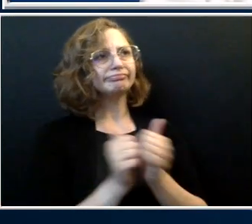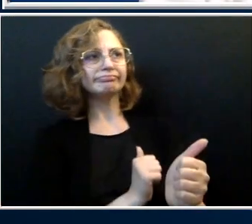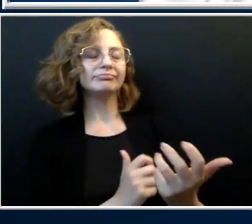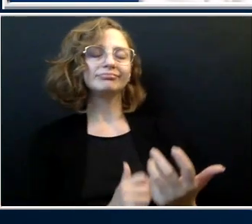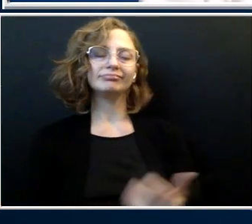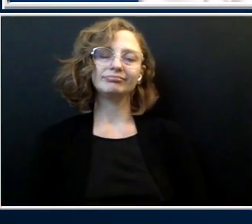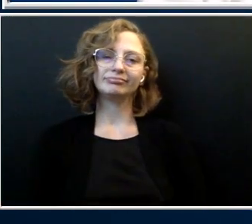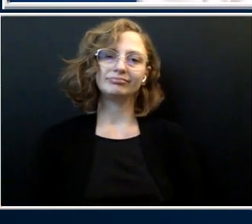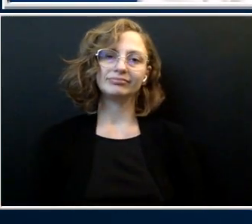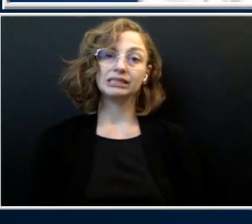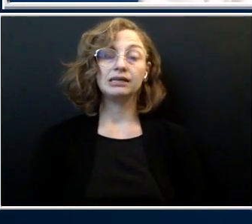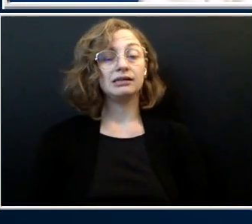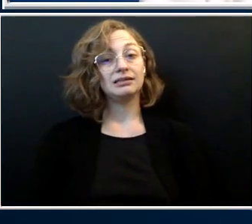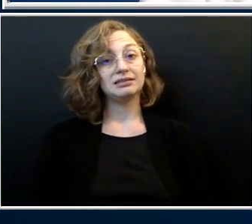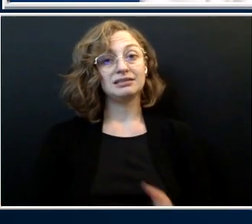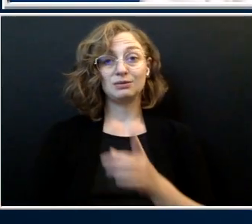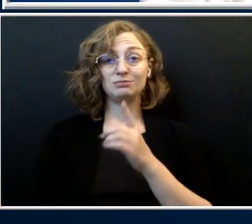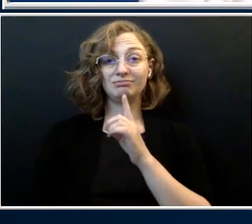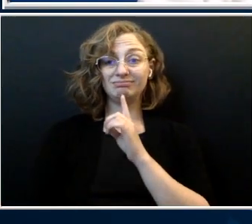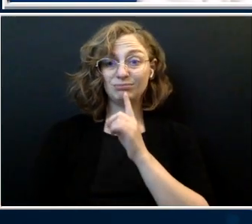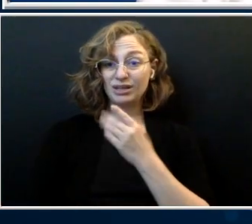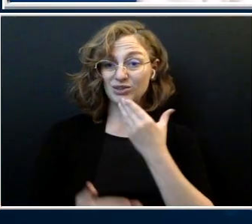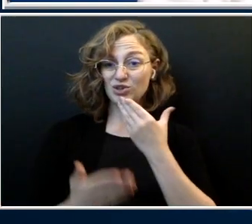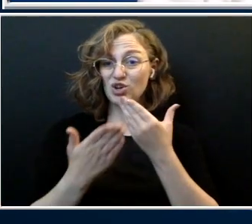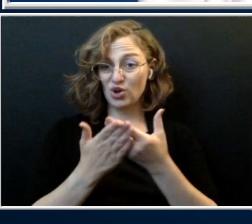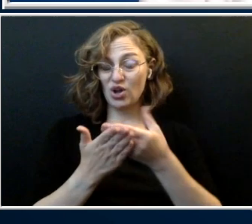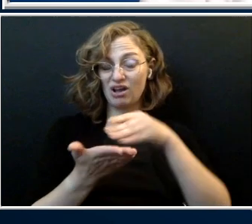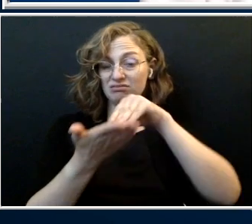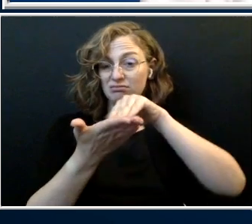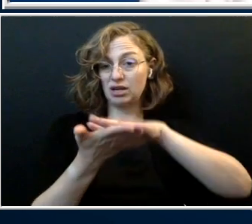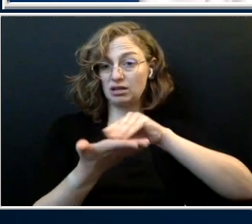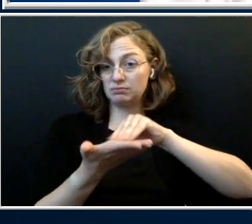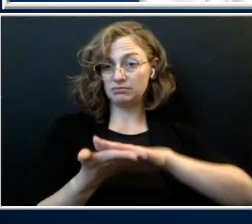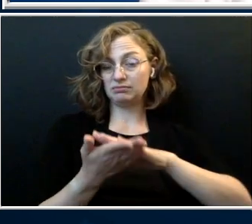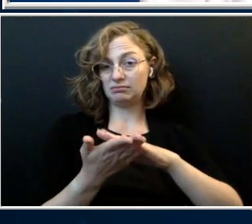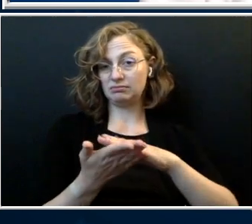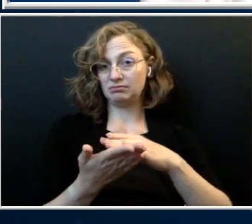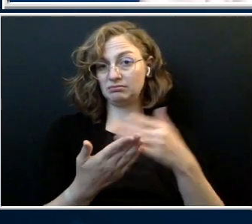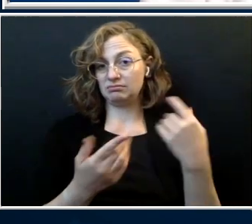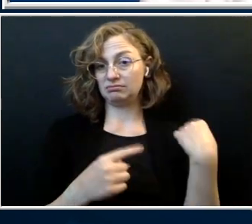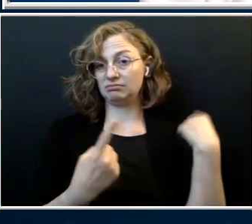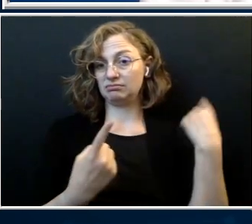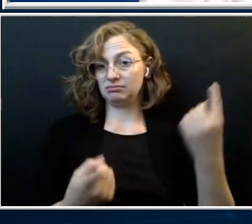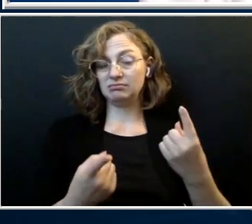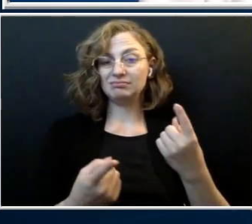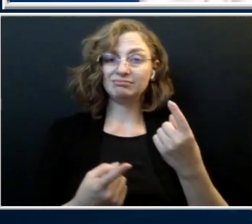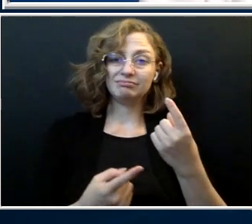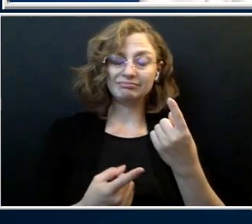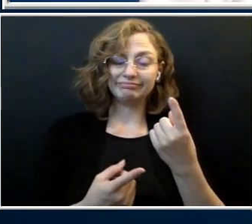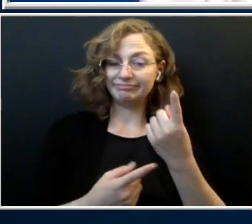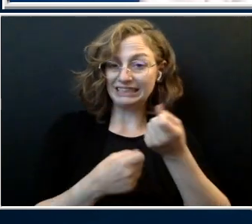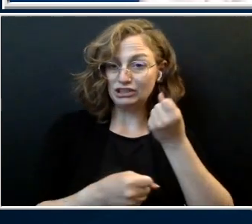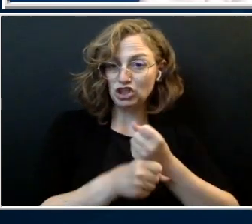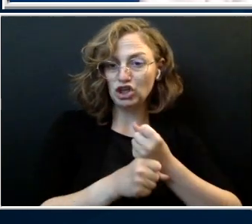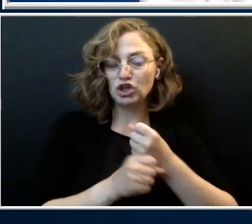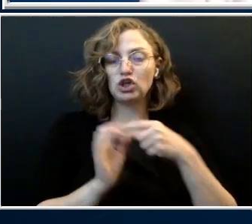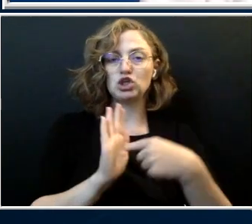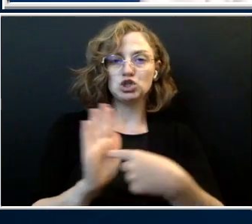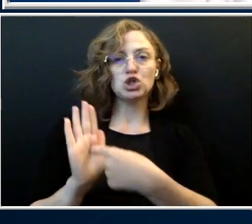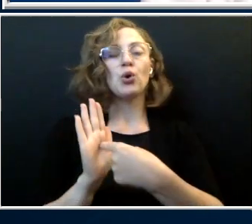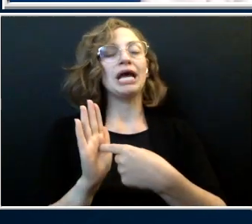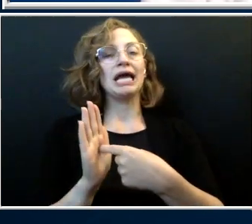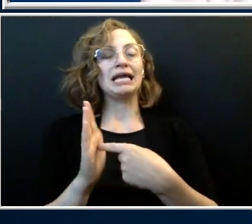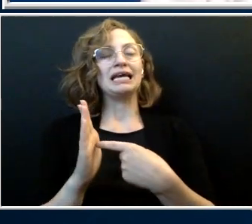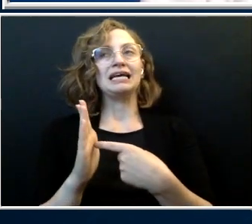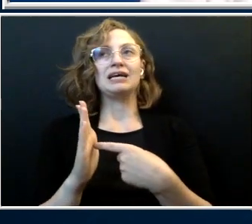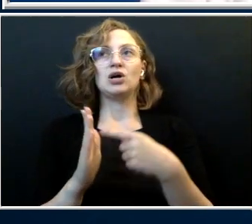pretty good documentation that's been published within the last year demonstrating much worse outcomes in healthcare backed by private equity